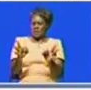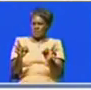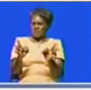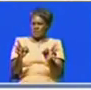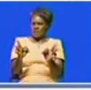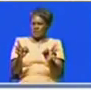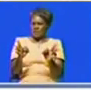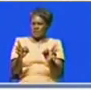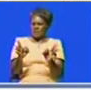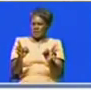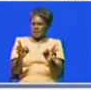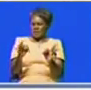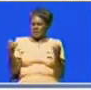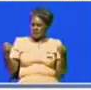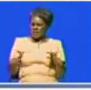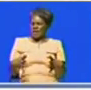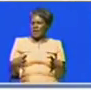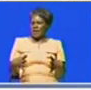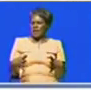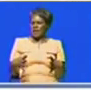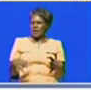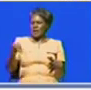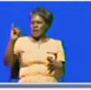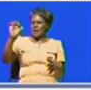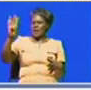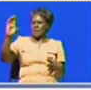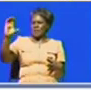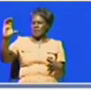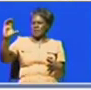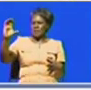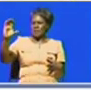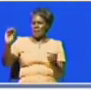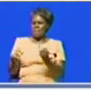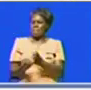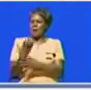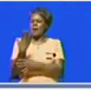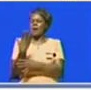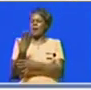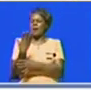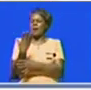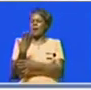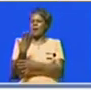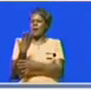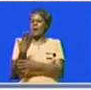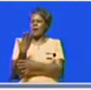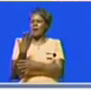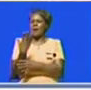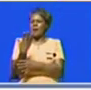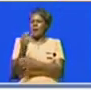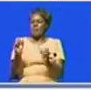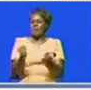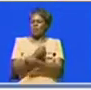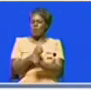became patently clear that the IEBC as constituted cannot conduct